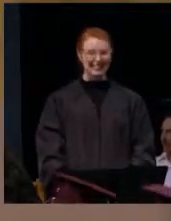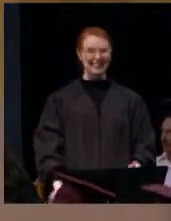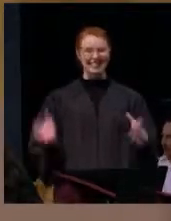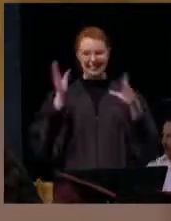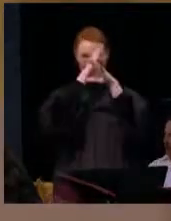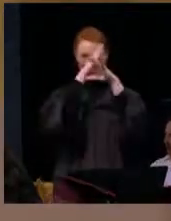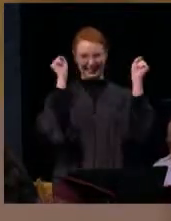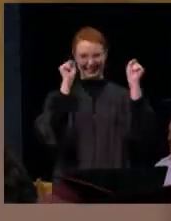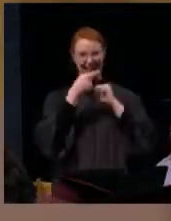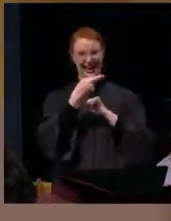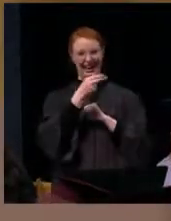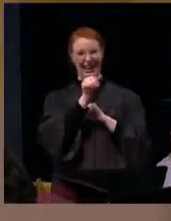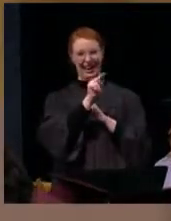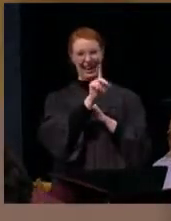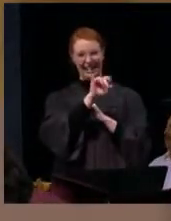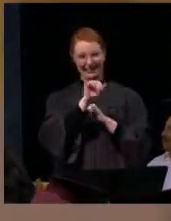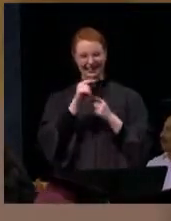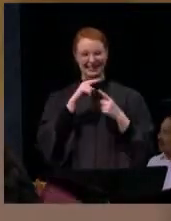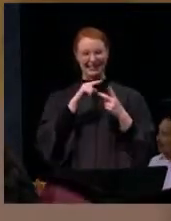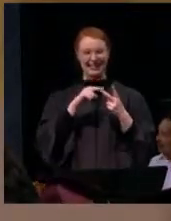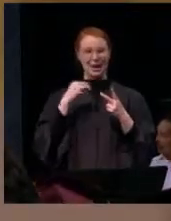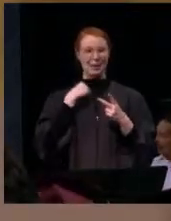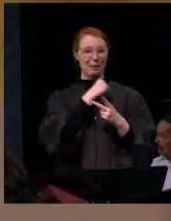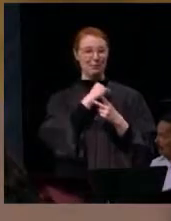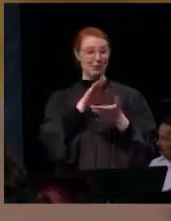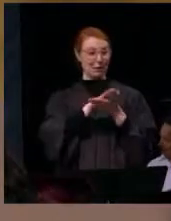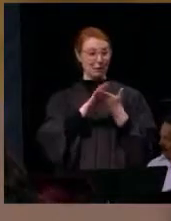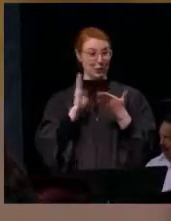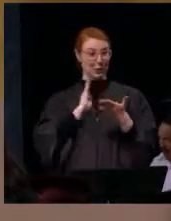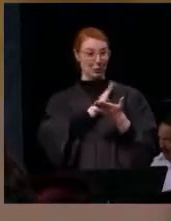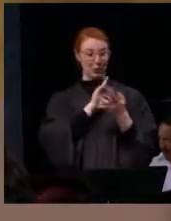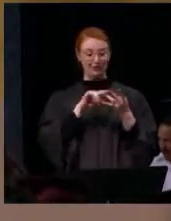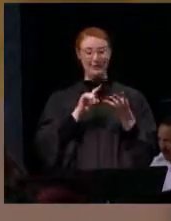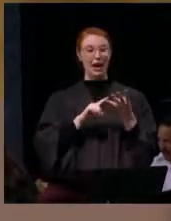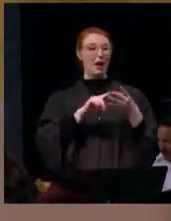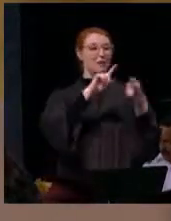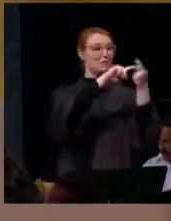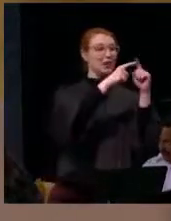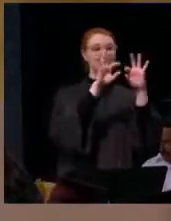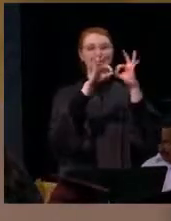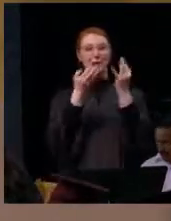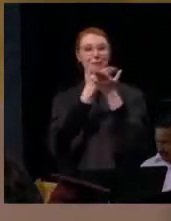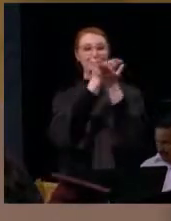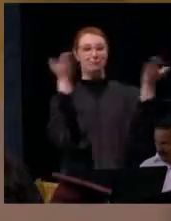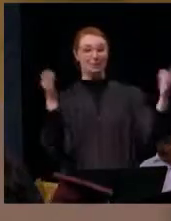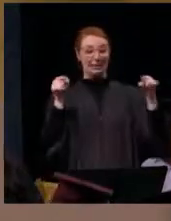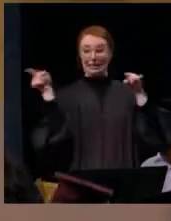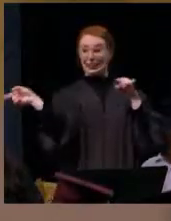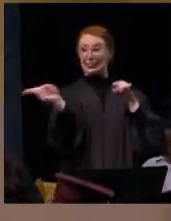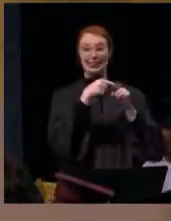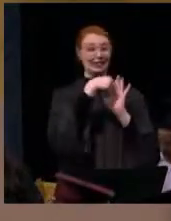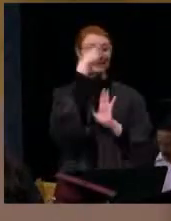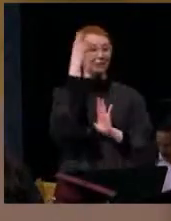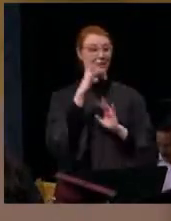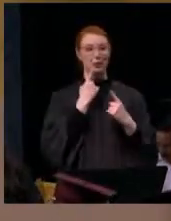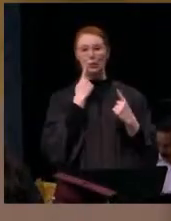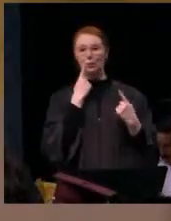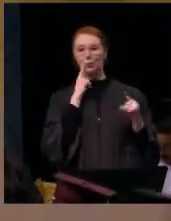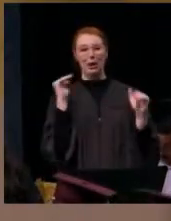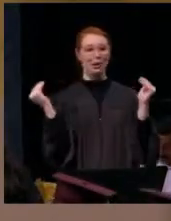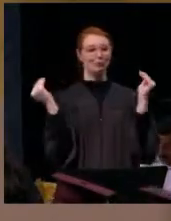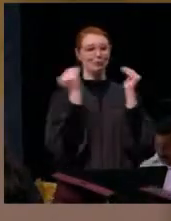Superintendent Gandhi, members of our school board, friends and family members, these students have met all